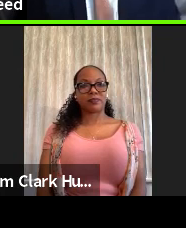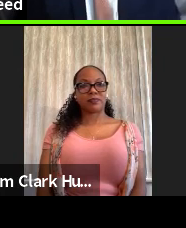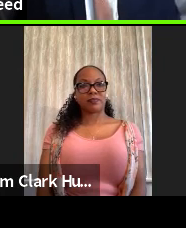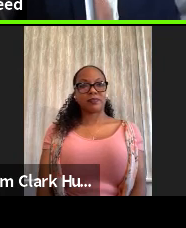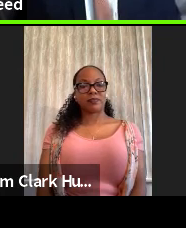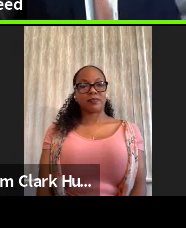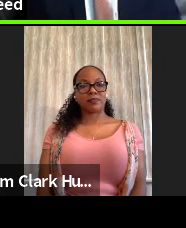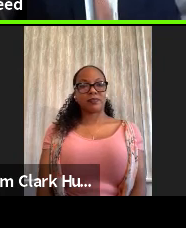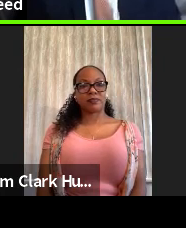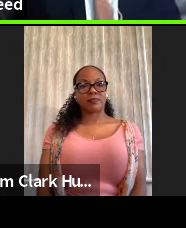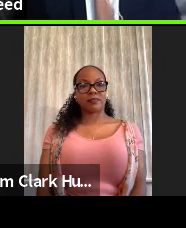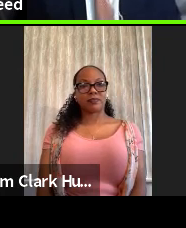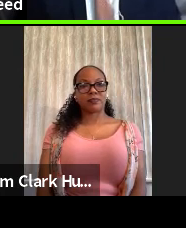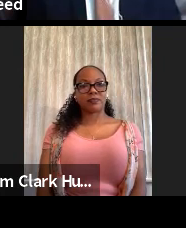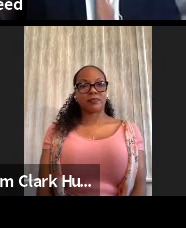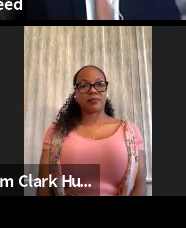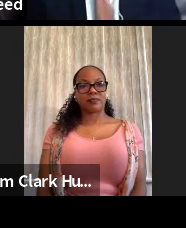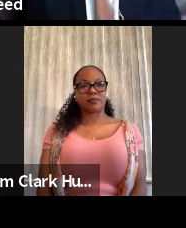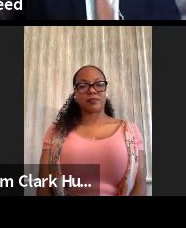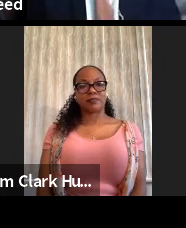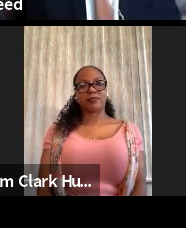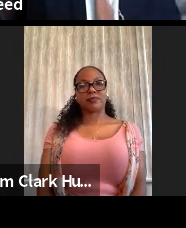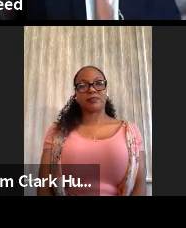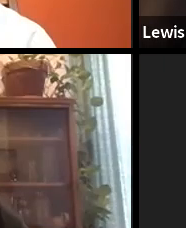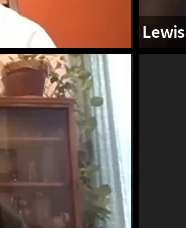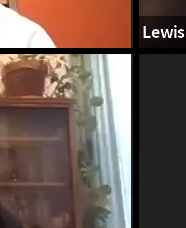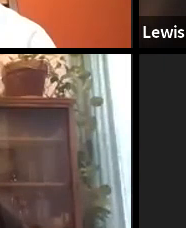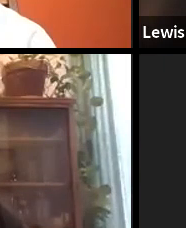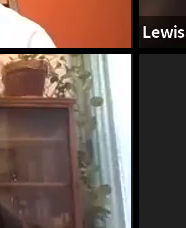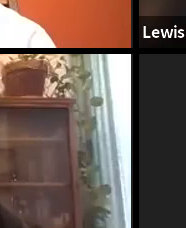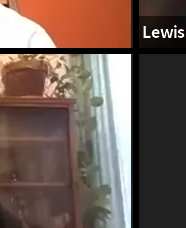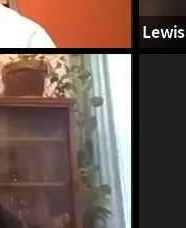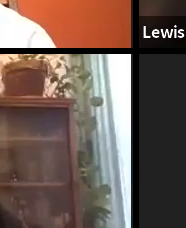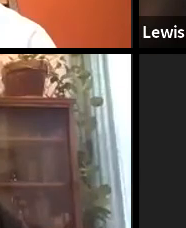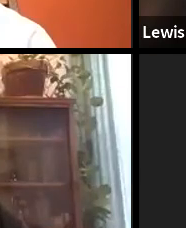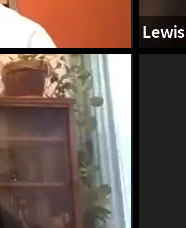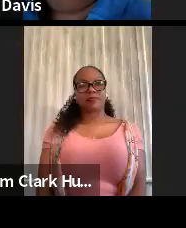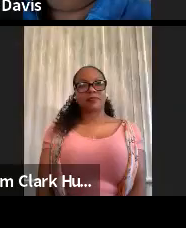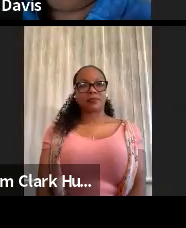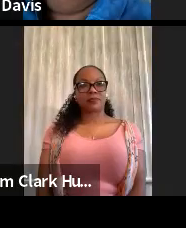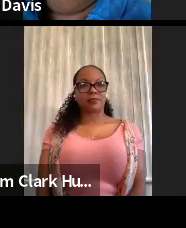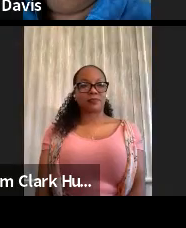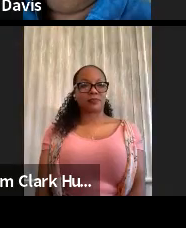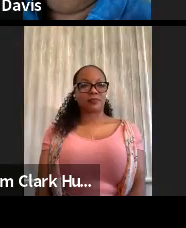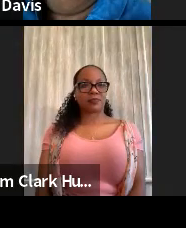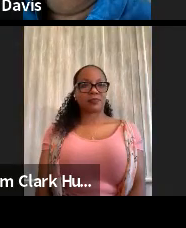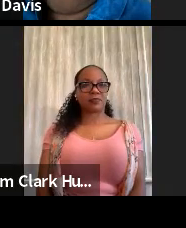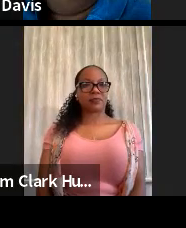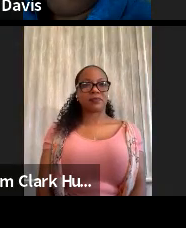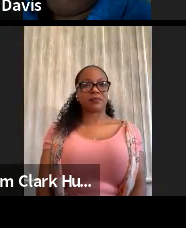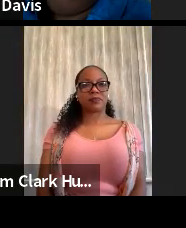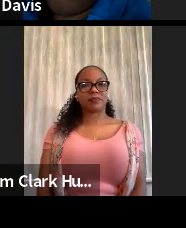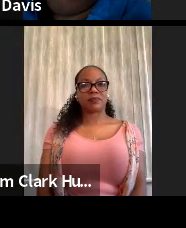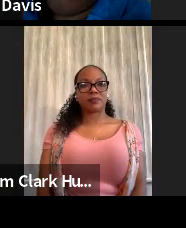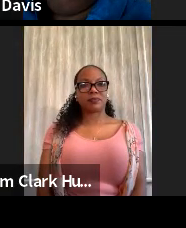changes. Right. Okay. I'll be here. I'm just gonna be listening. All right, thank you. Alderwoman Hubbard.